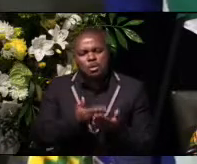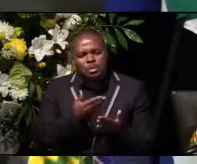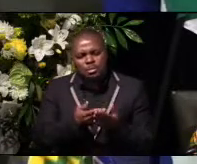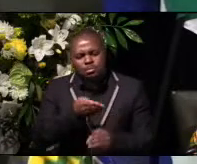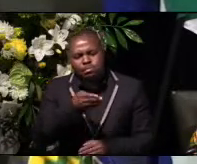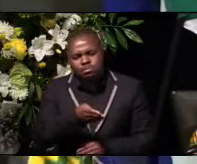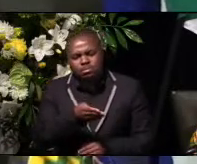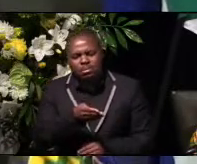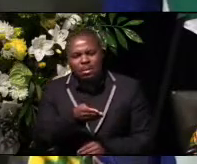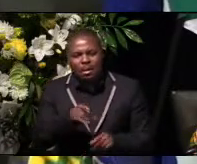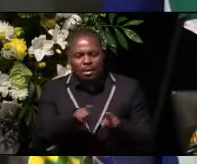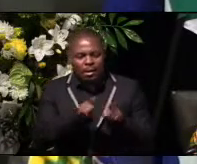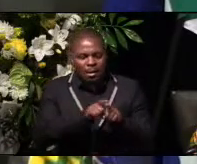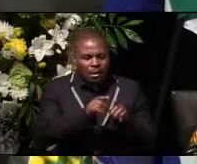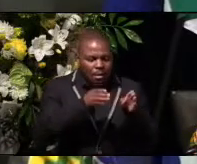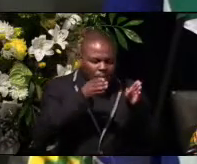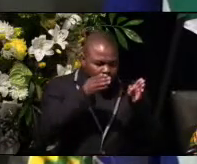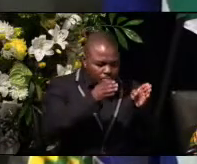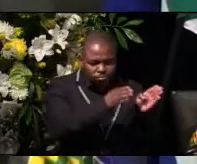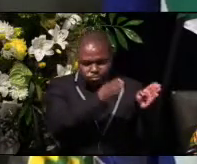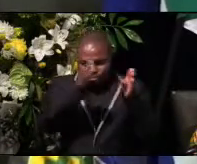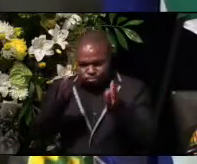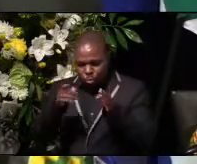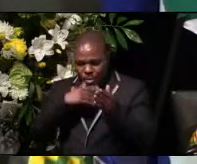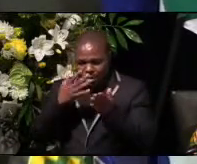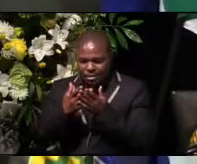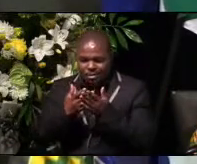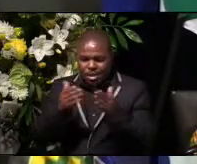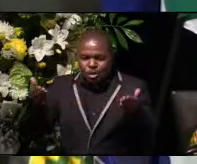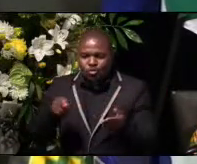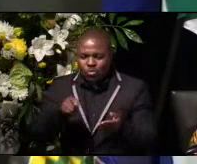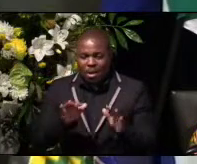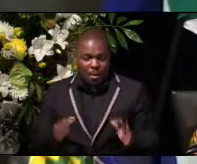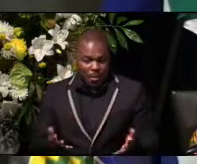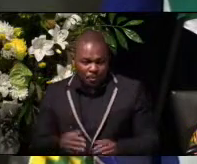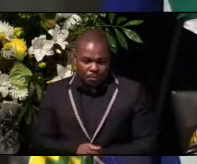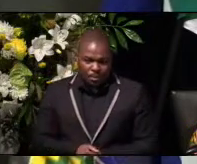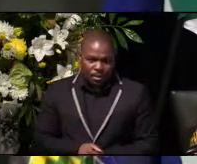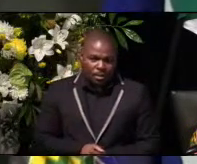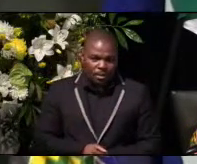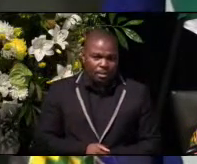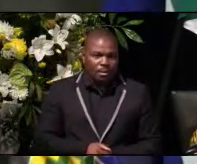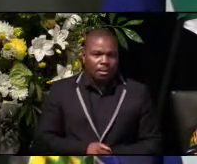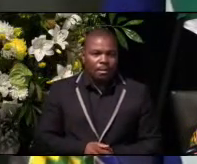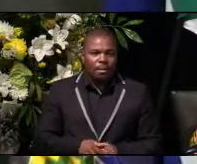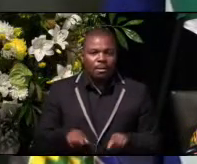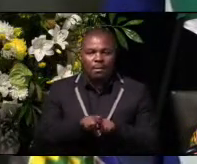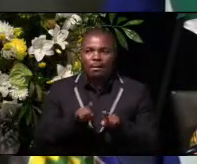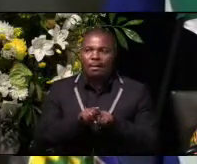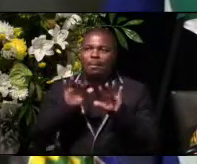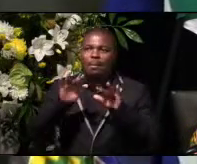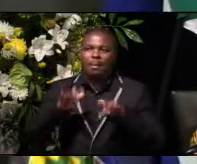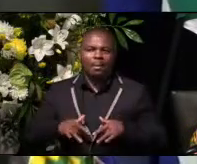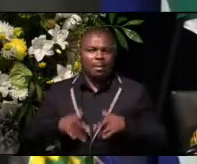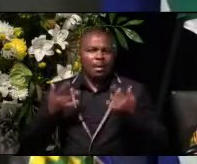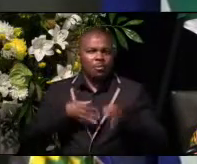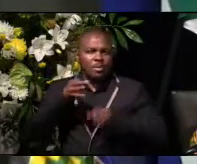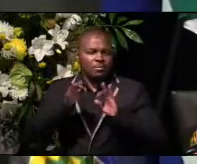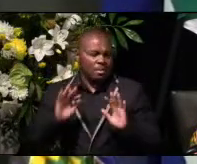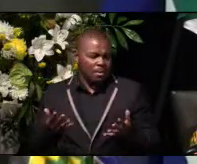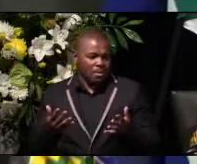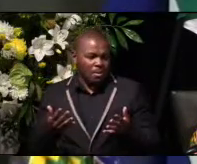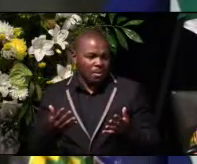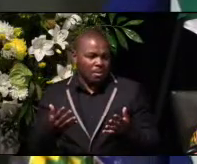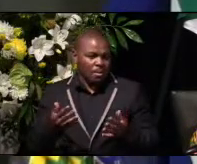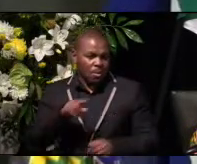the Paradigm shifts that we can introduce and how can we redefine public life especially